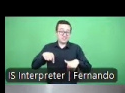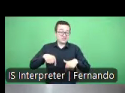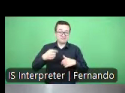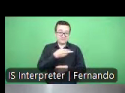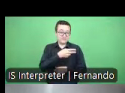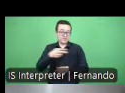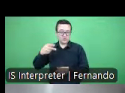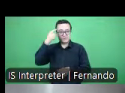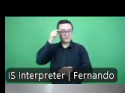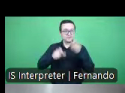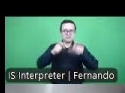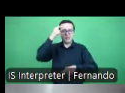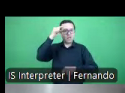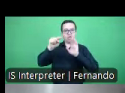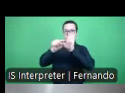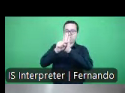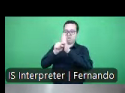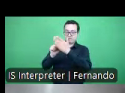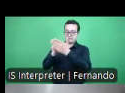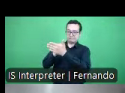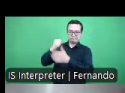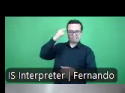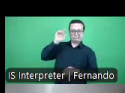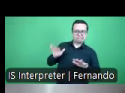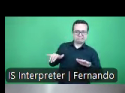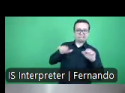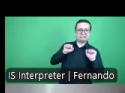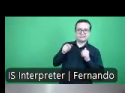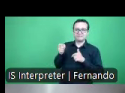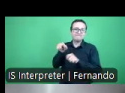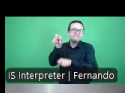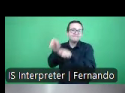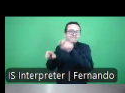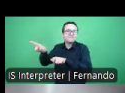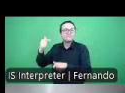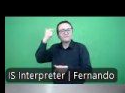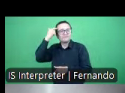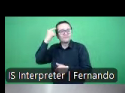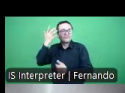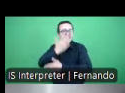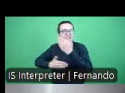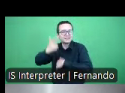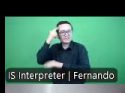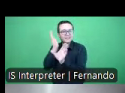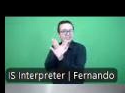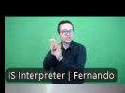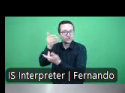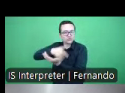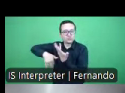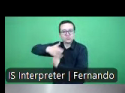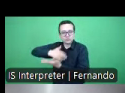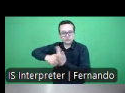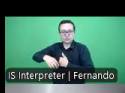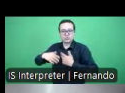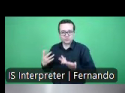is also the yang reason why kemudian young mengalami people masalah with atau psychosis, gangguan with mental the atau kemudian mental health mengalami disabilitas issues psikososial, or